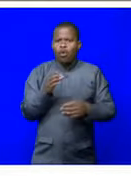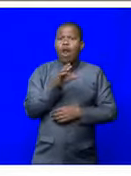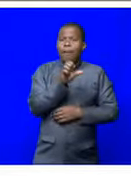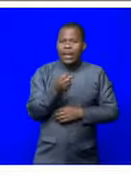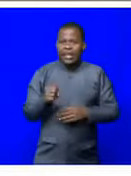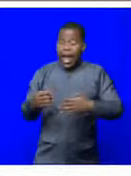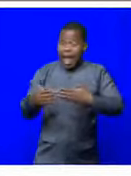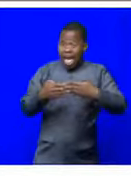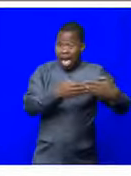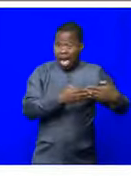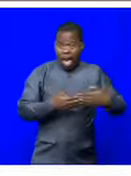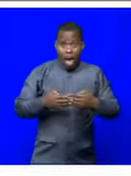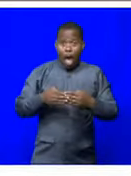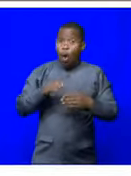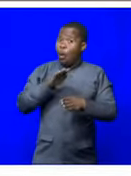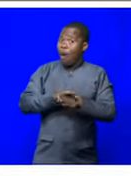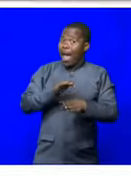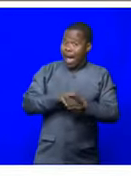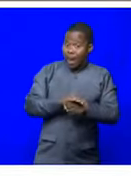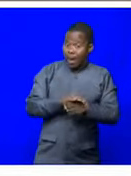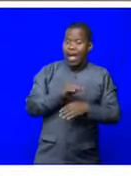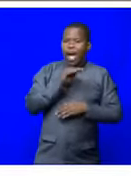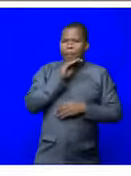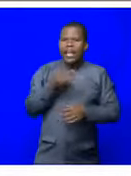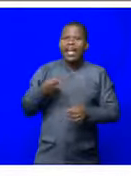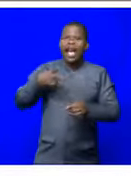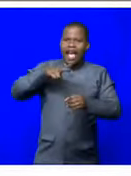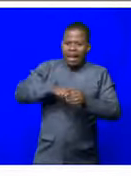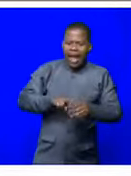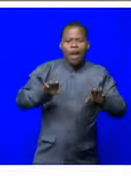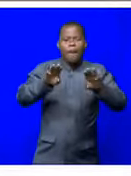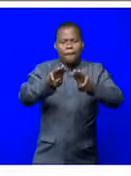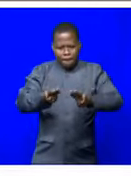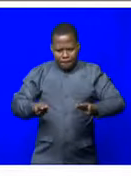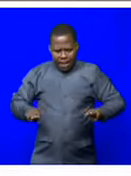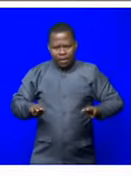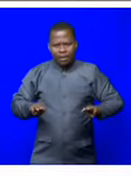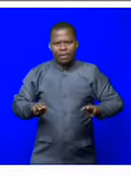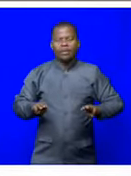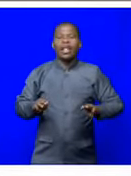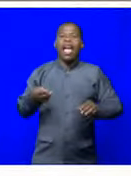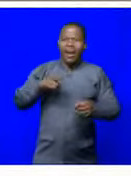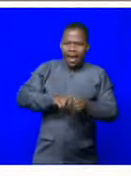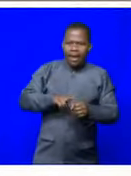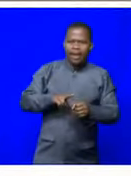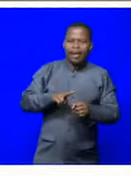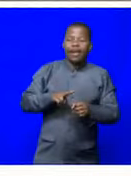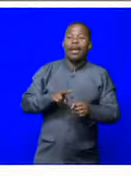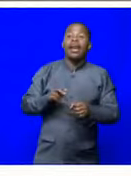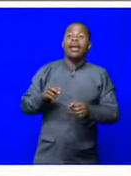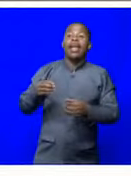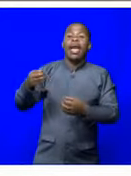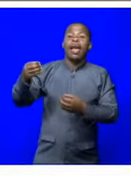citizens is a country that would want to attract blessings